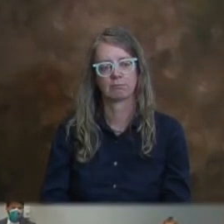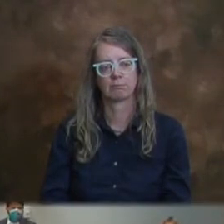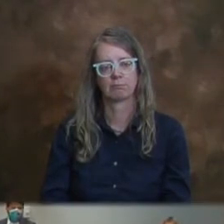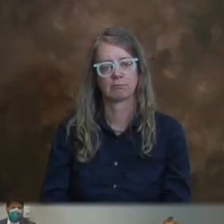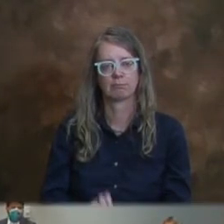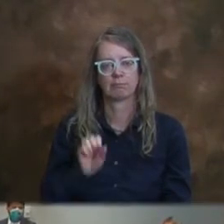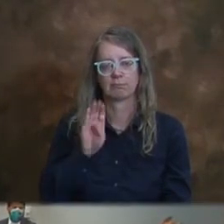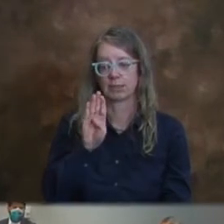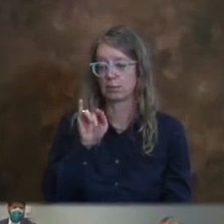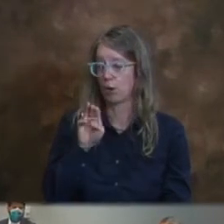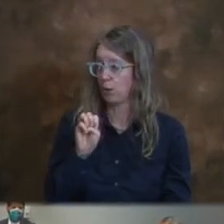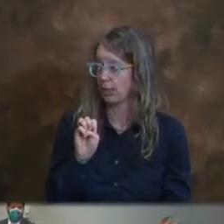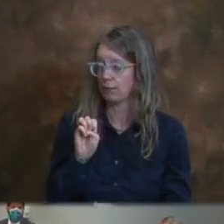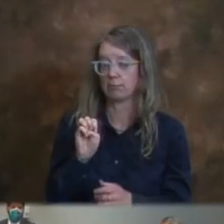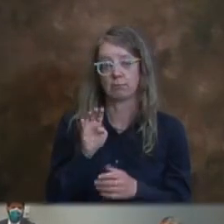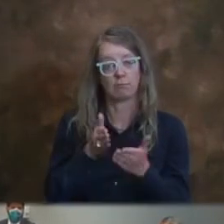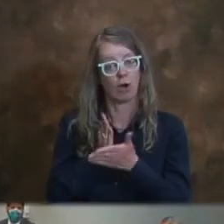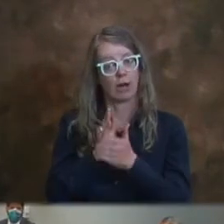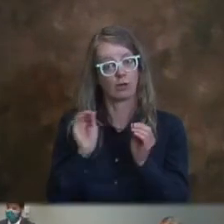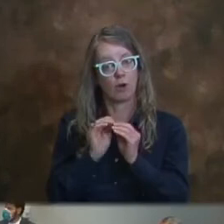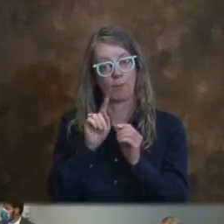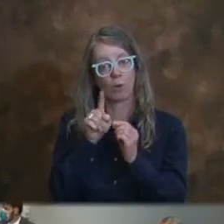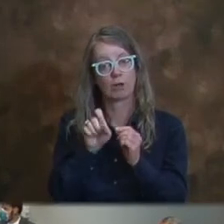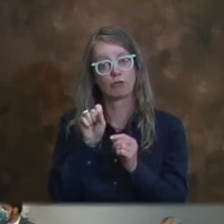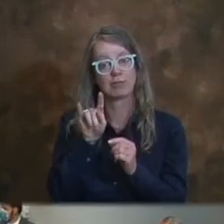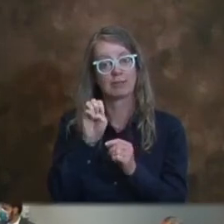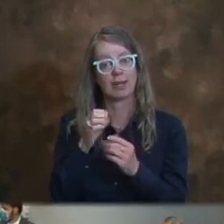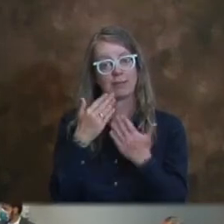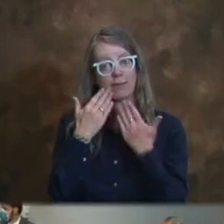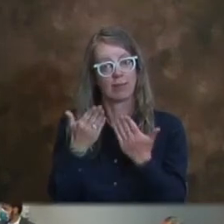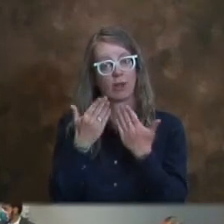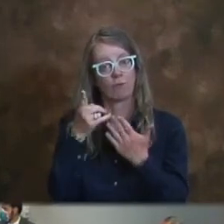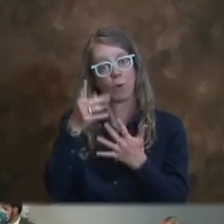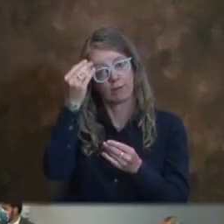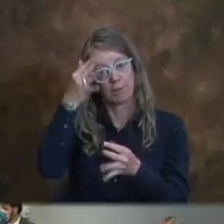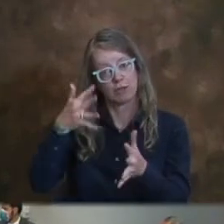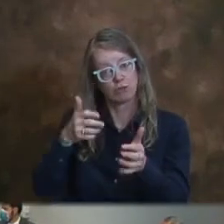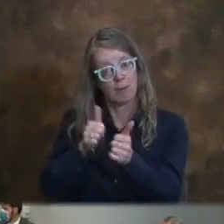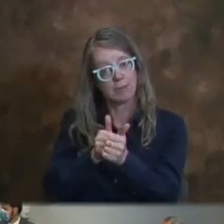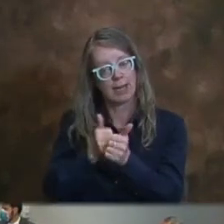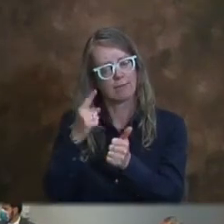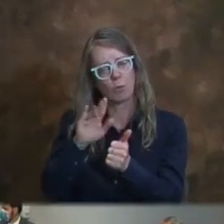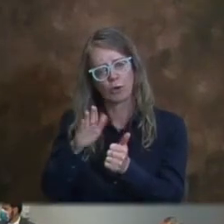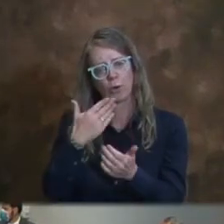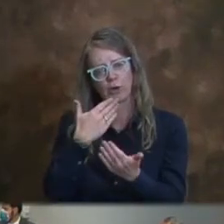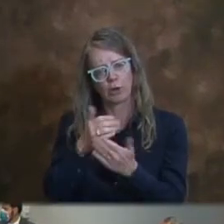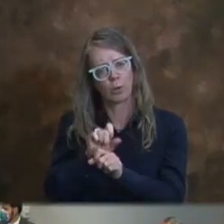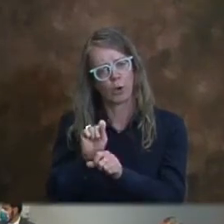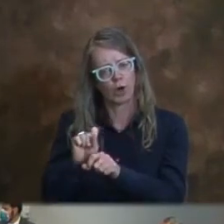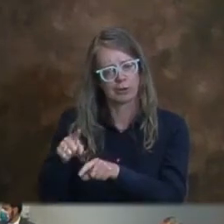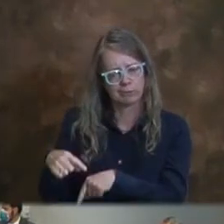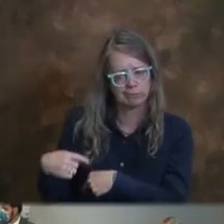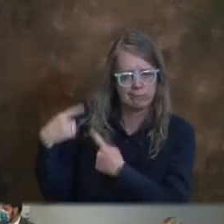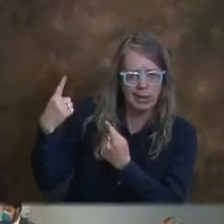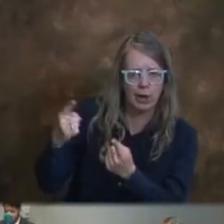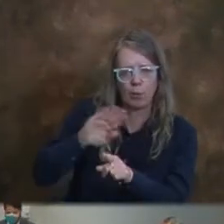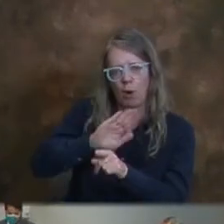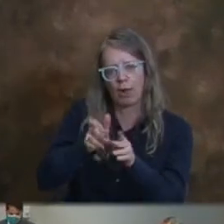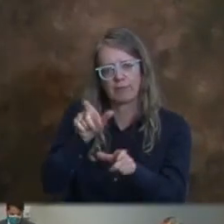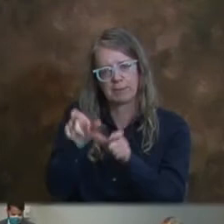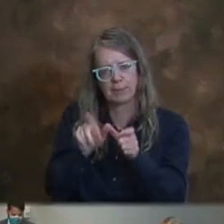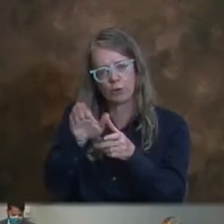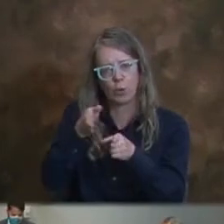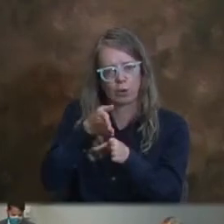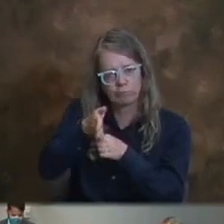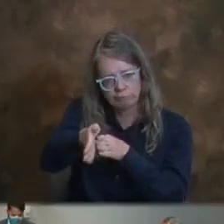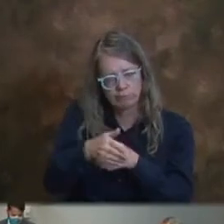All right, if there's no other questions, Stacey, thank you for the update and for all the good work from all the folks on your team. We really